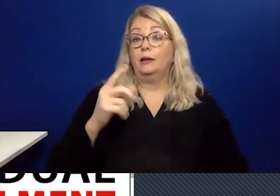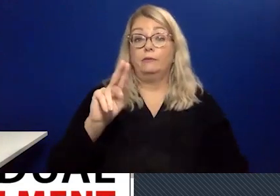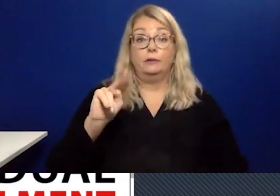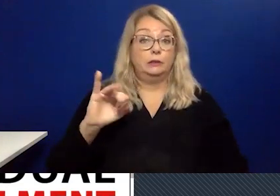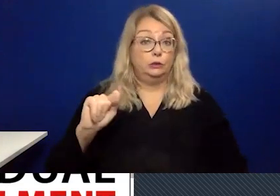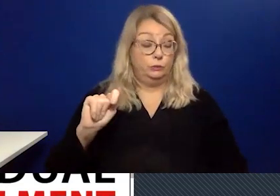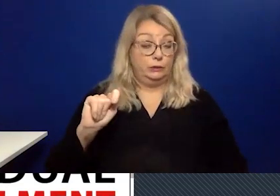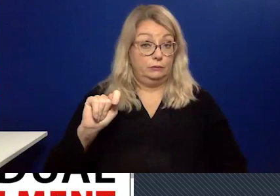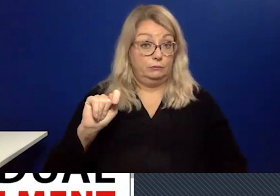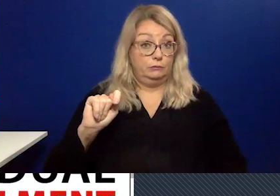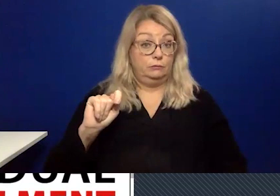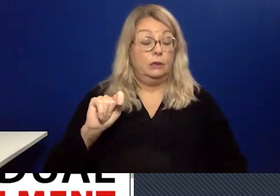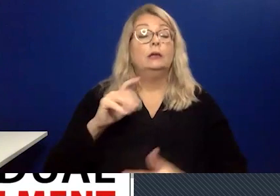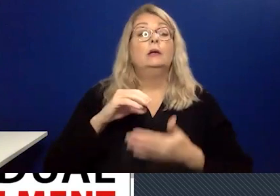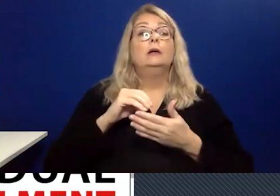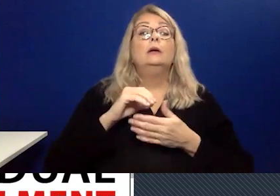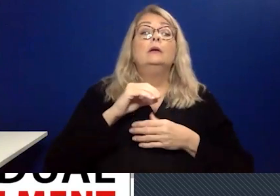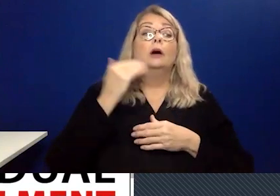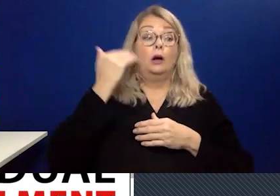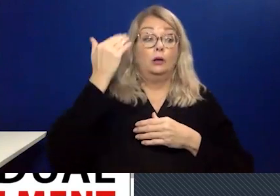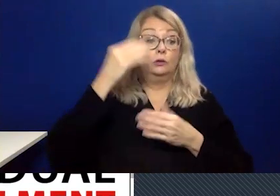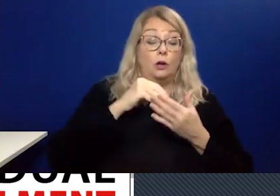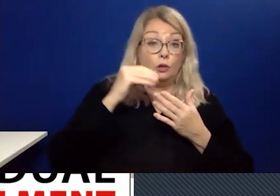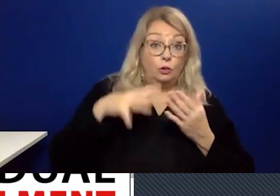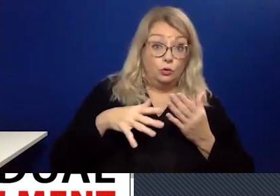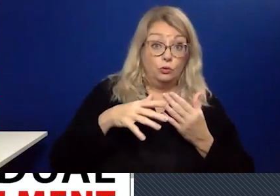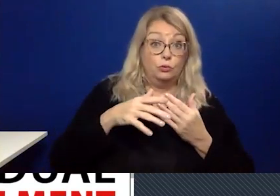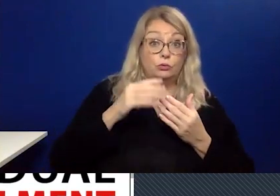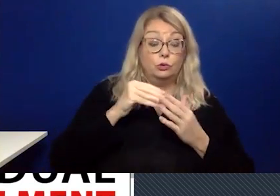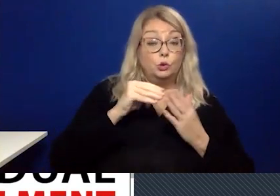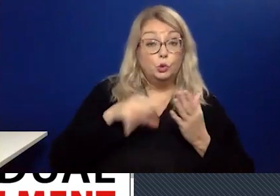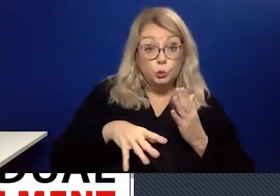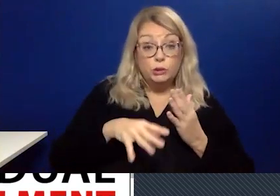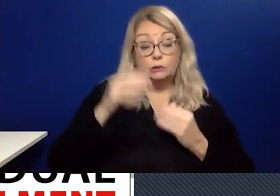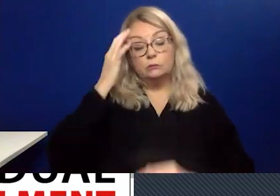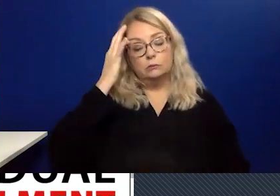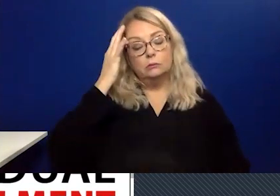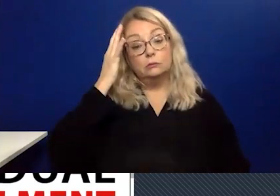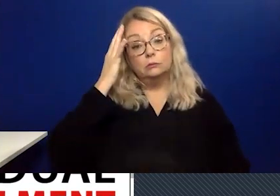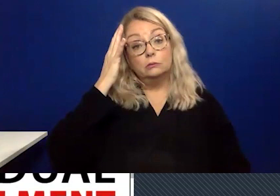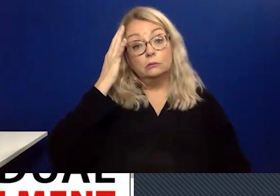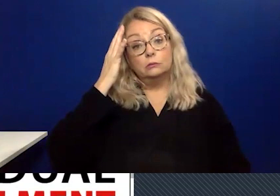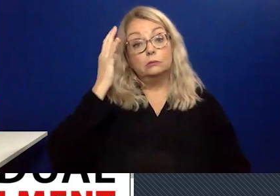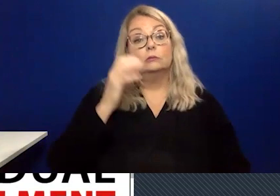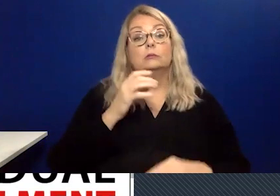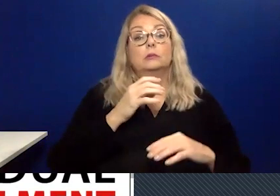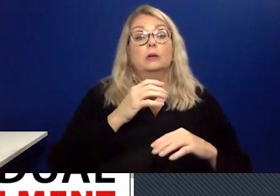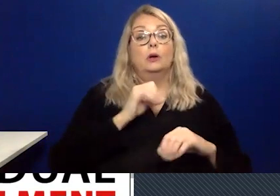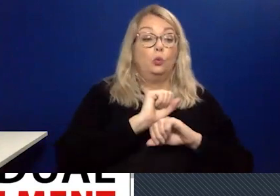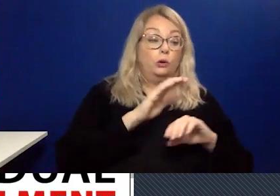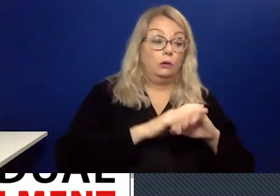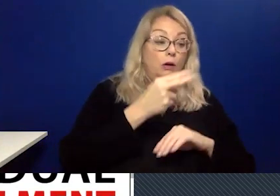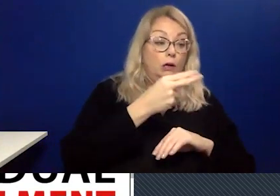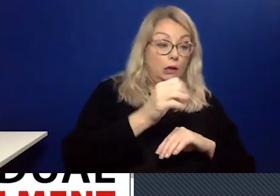the student at the adult schools who are in equivalency high school equivalency or high school diploma program can